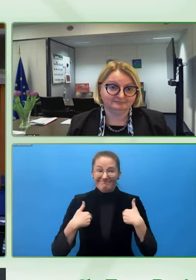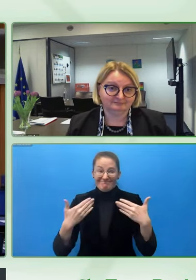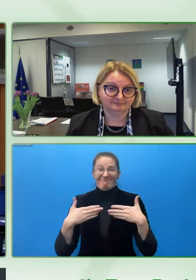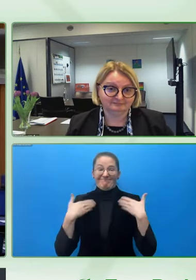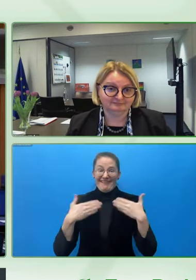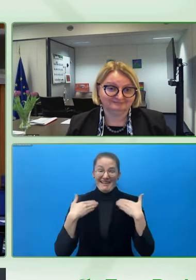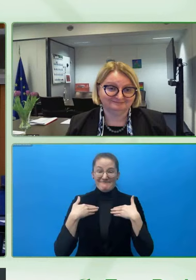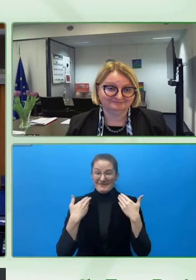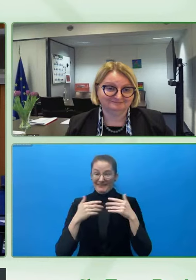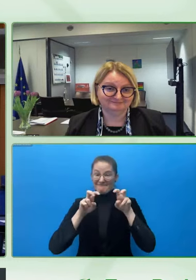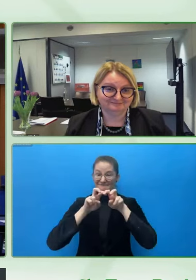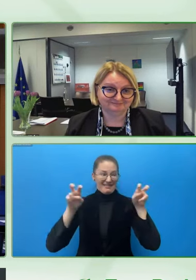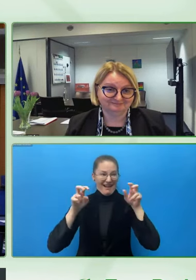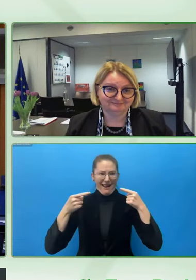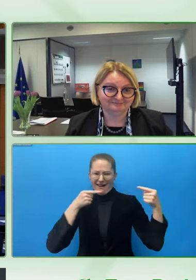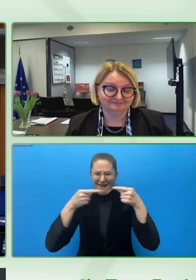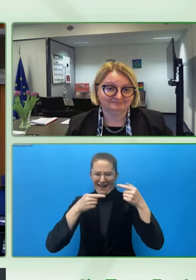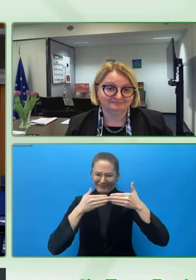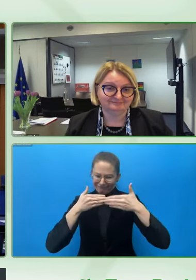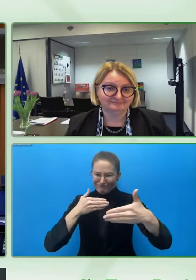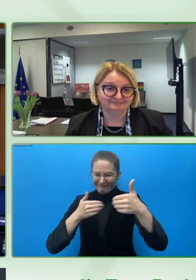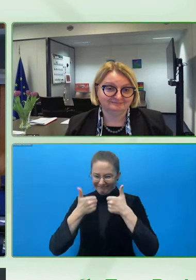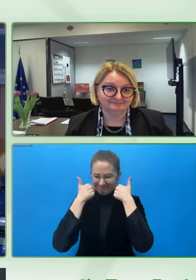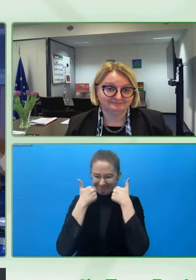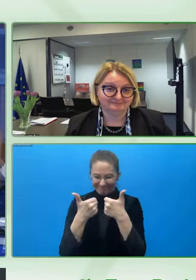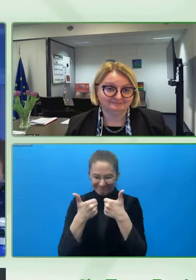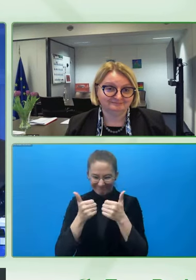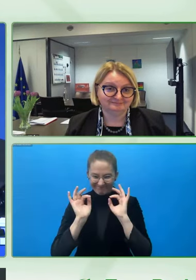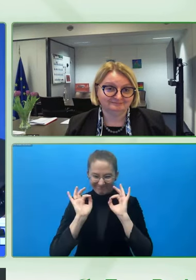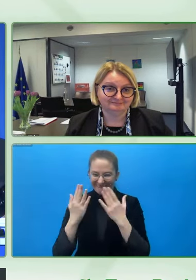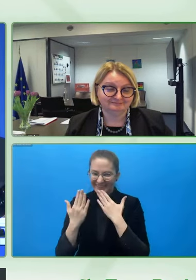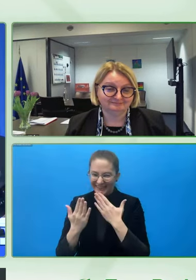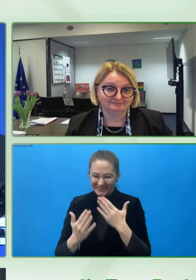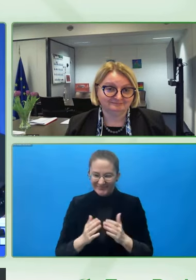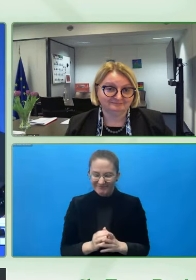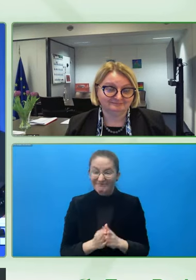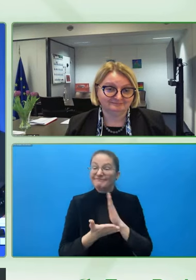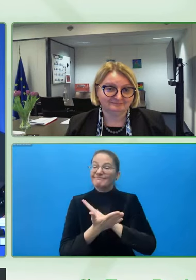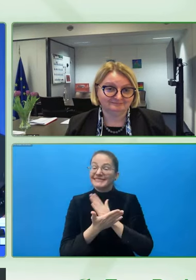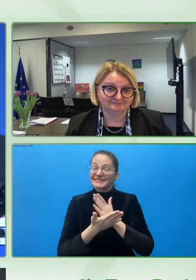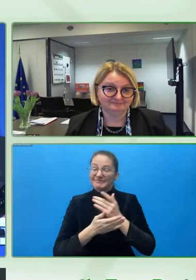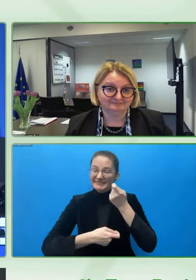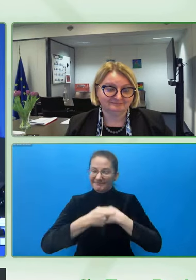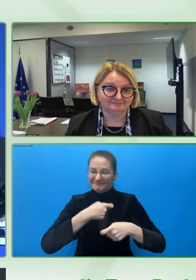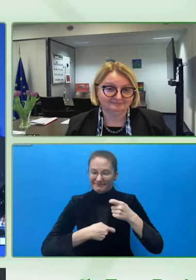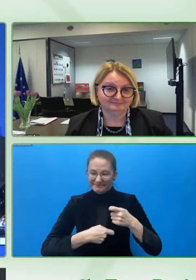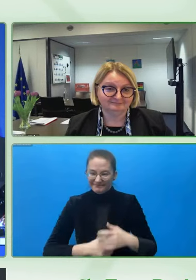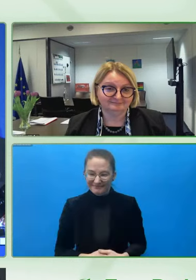Thank you very much, Natasha, for those valuable